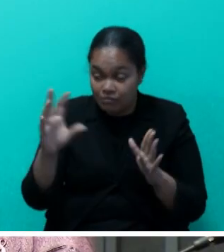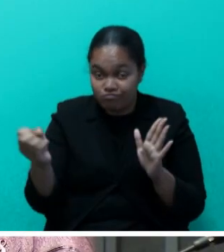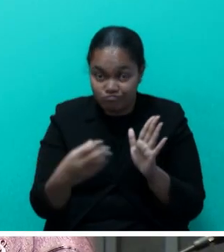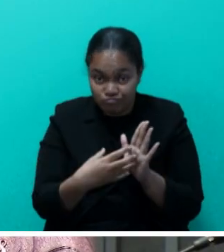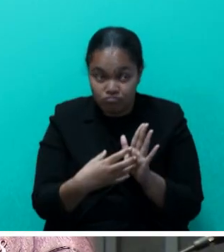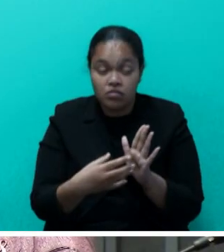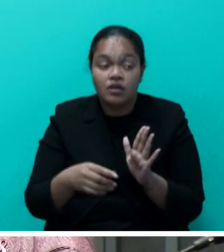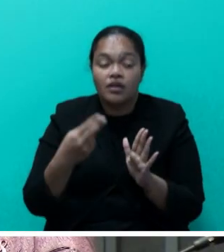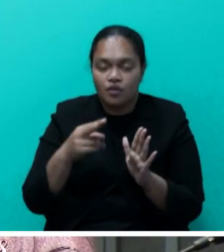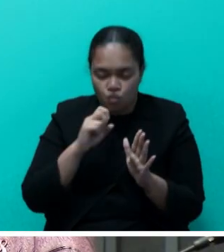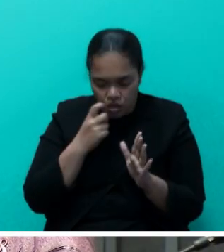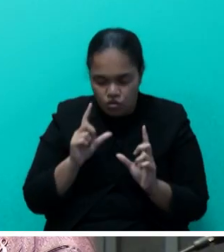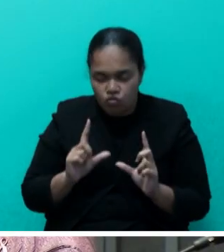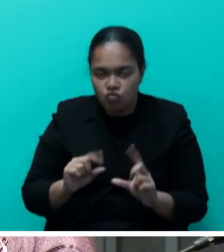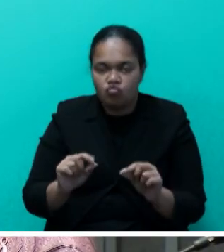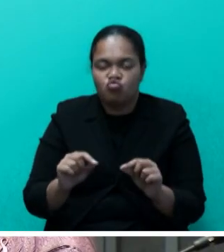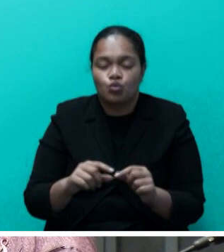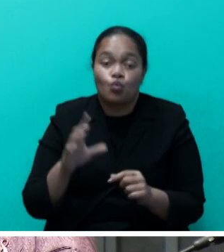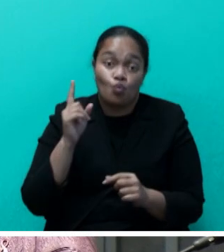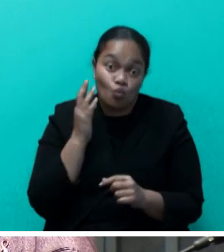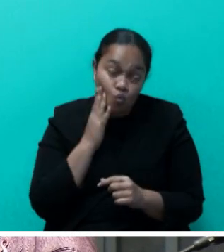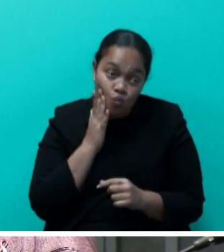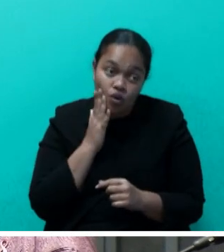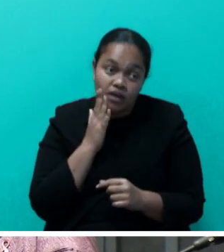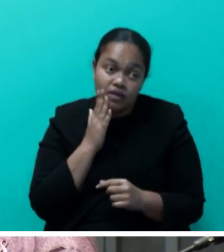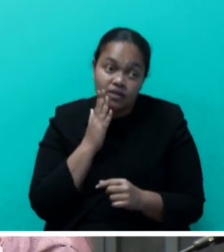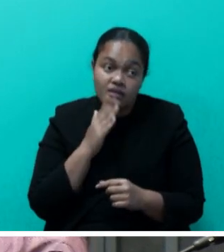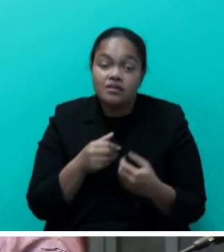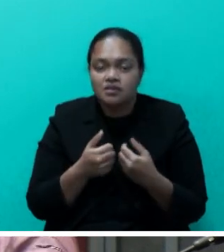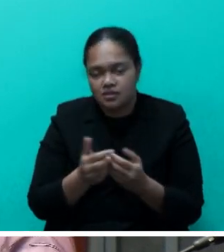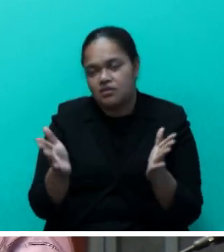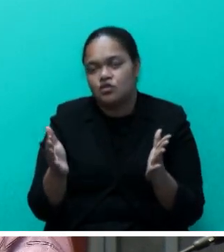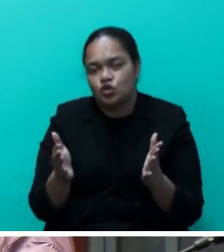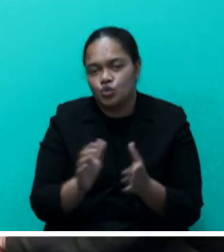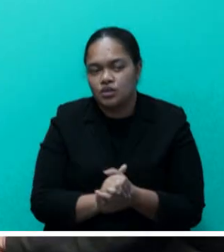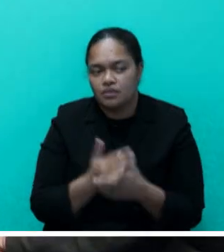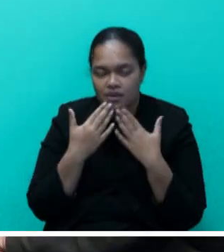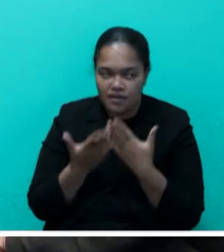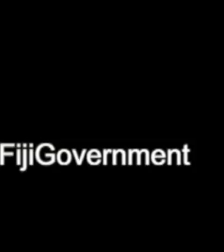taken into consideration once it is reintroduced. Now, what do you?